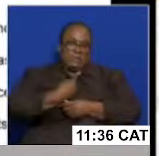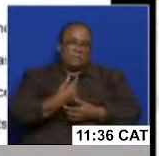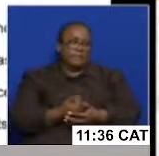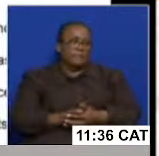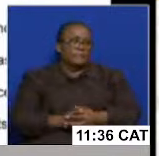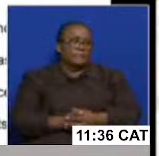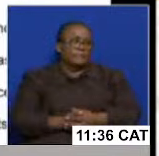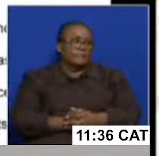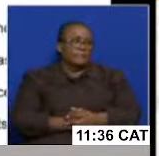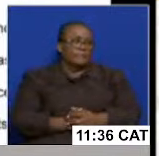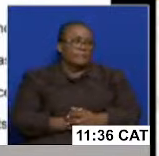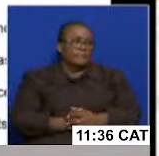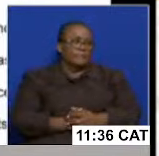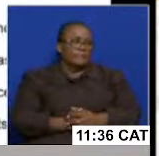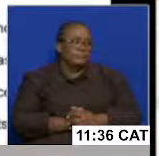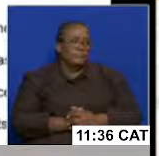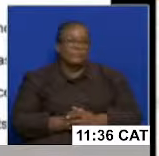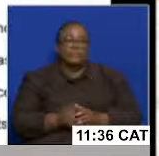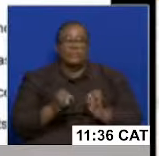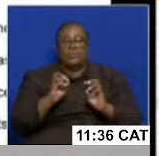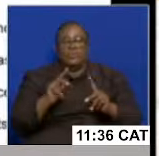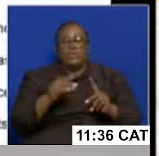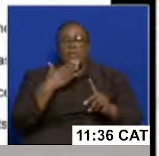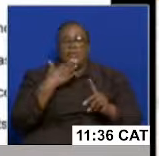Please proceed to the next paragraph.